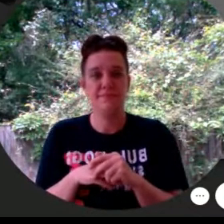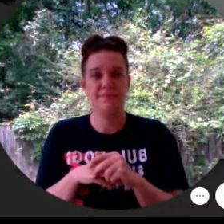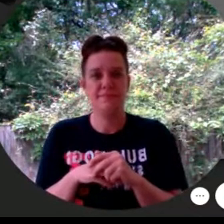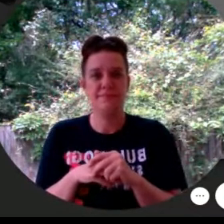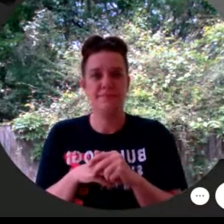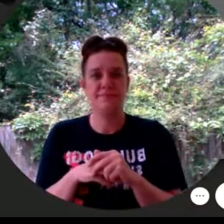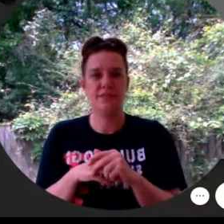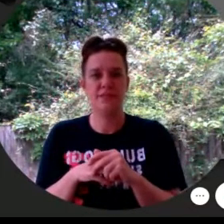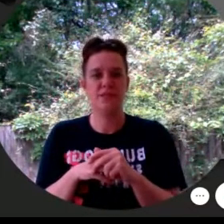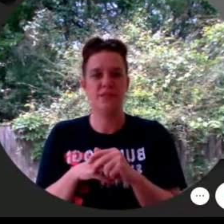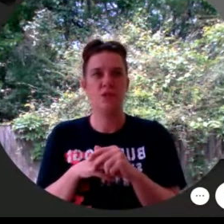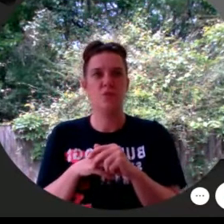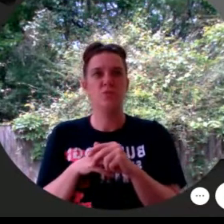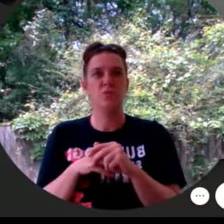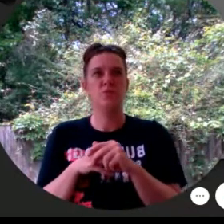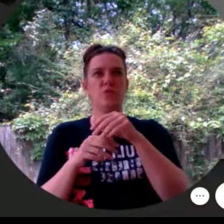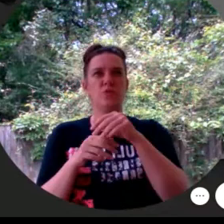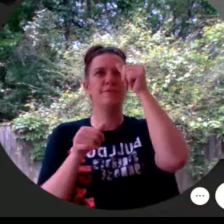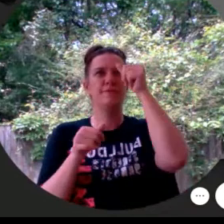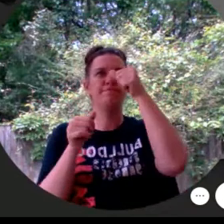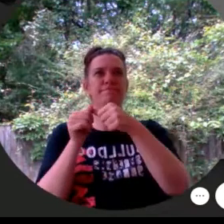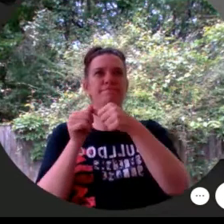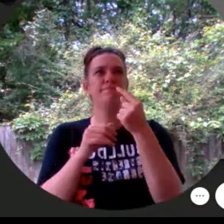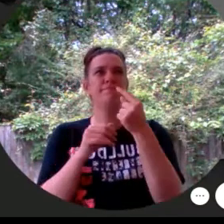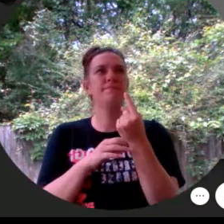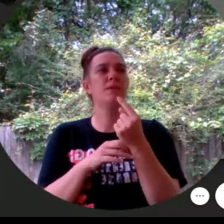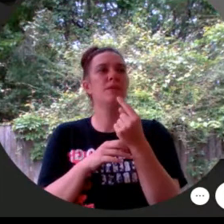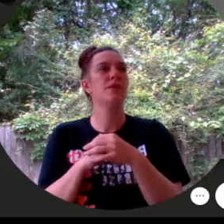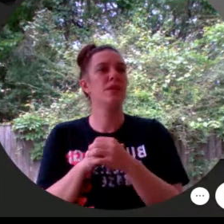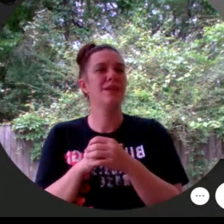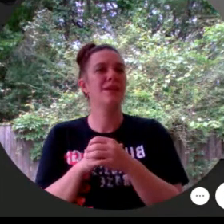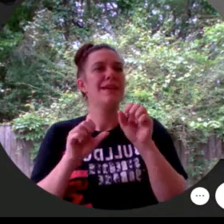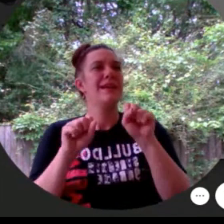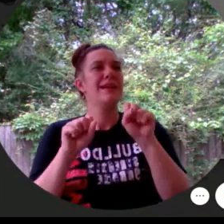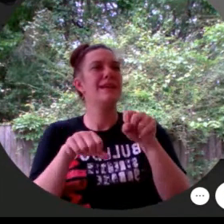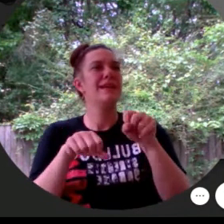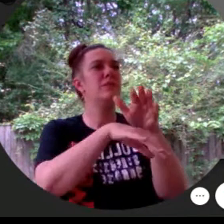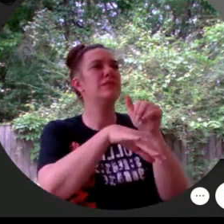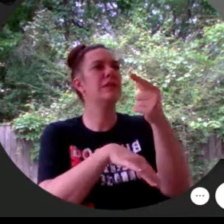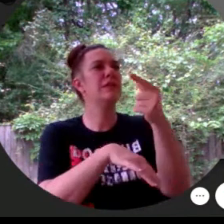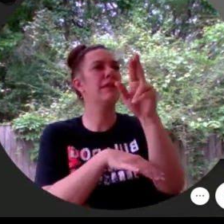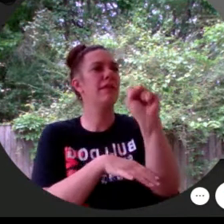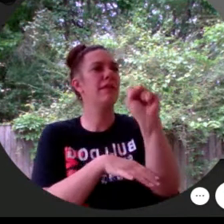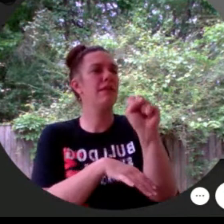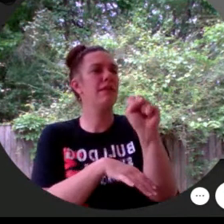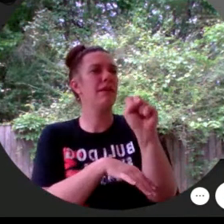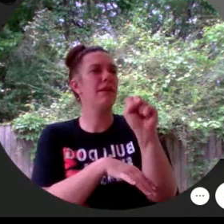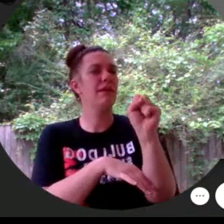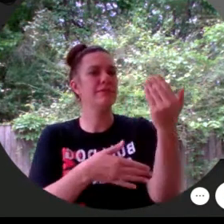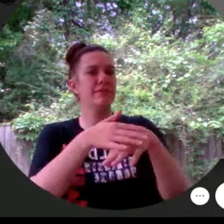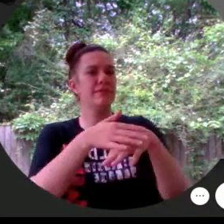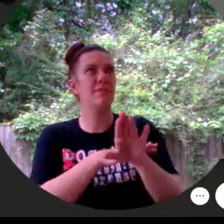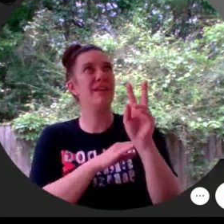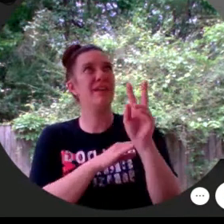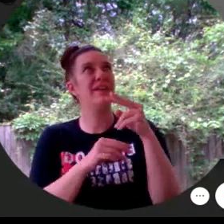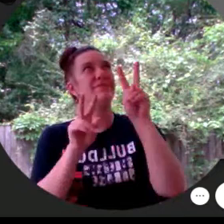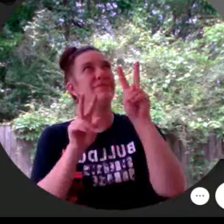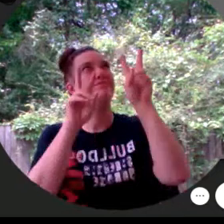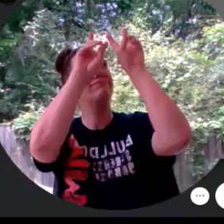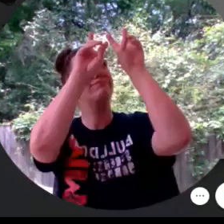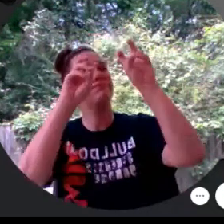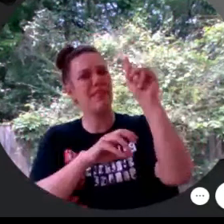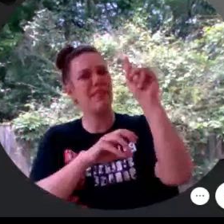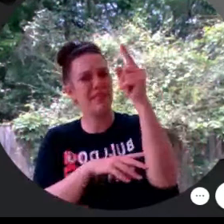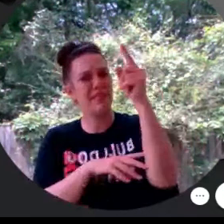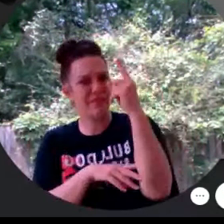Which reminds me, could we get Gus to come in and look at this fan?